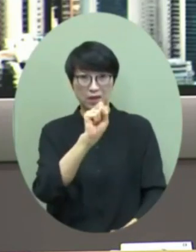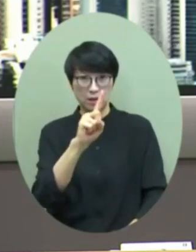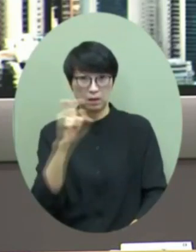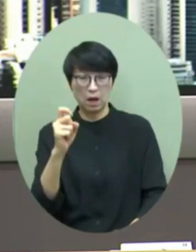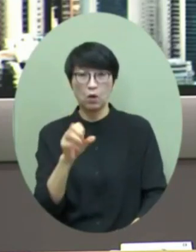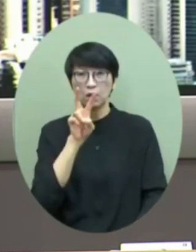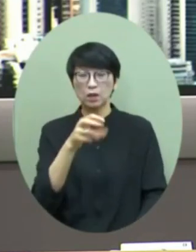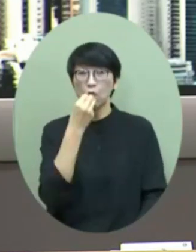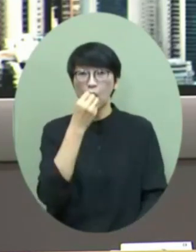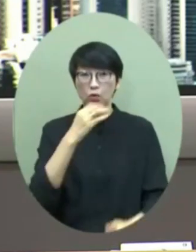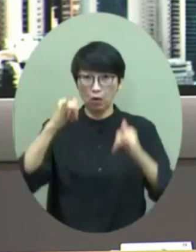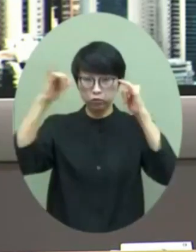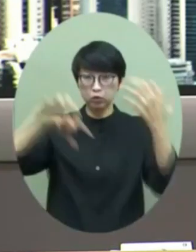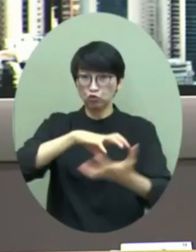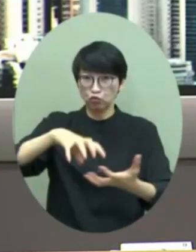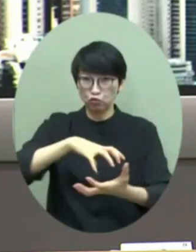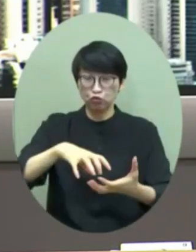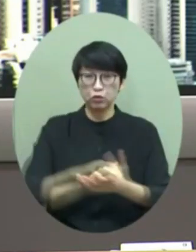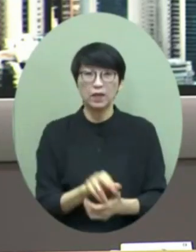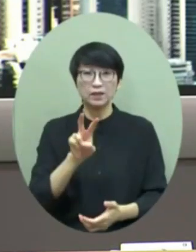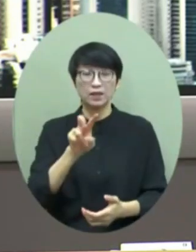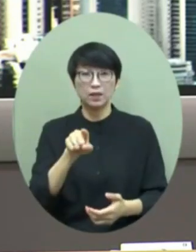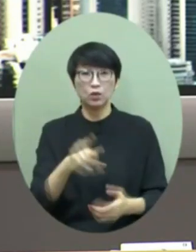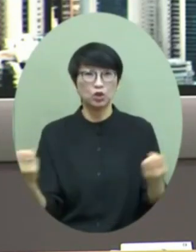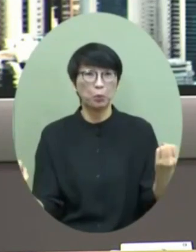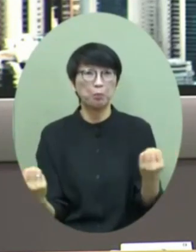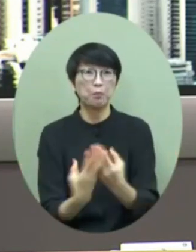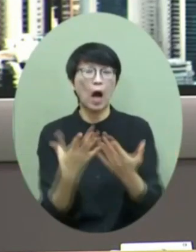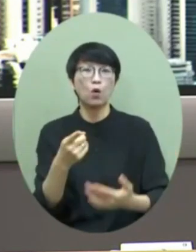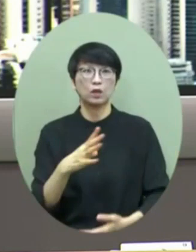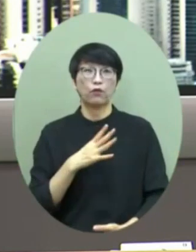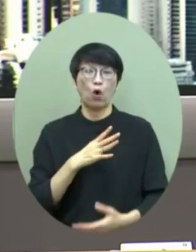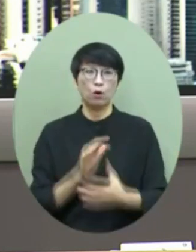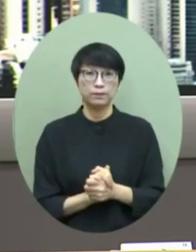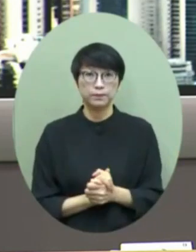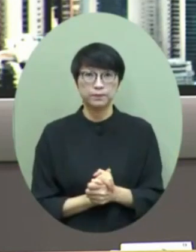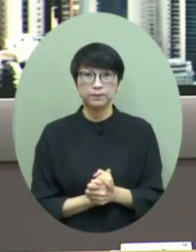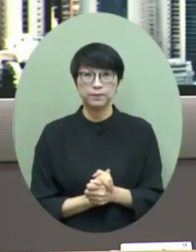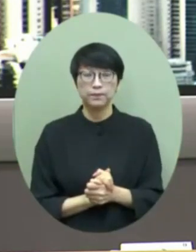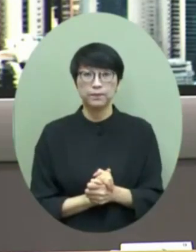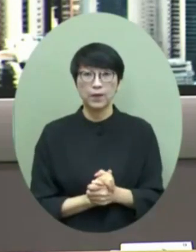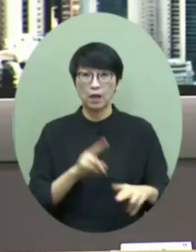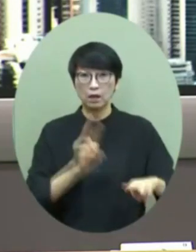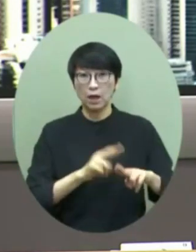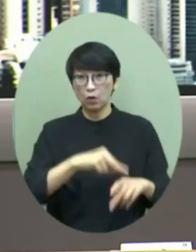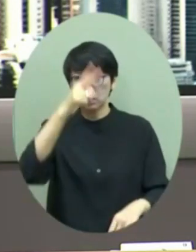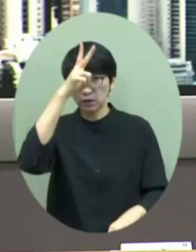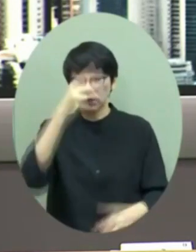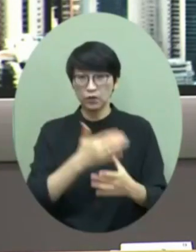why things could take a turn for the worse at once. Now, last June we started to